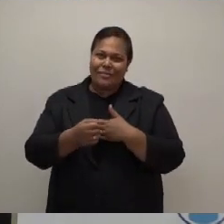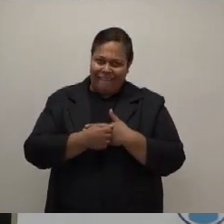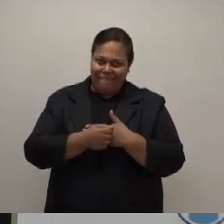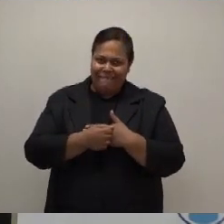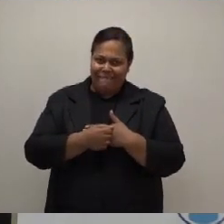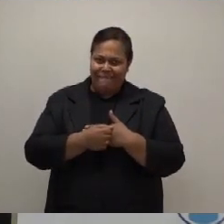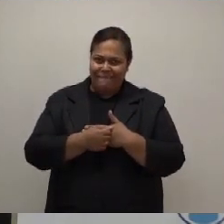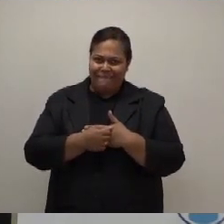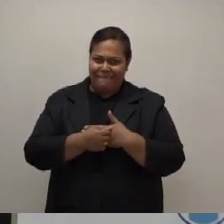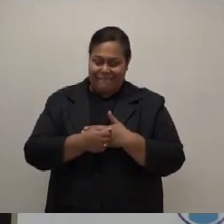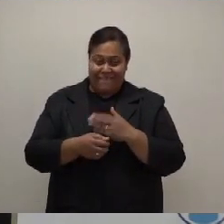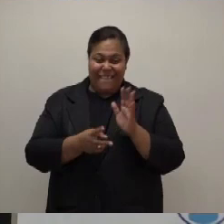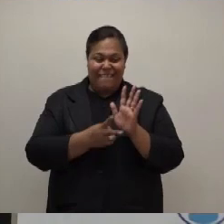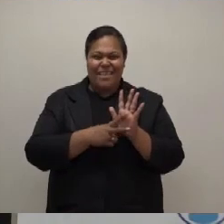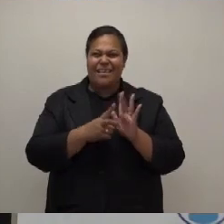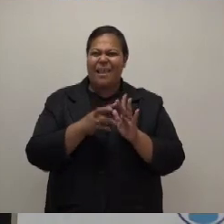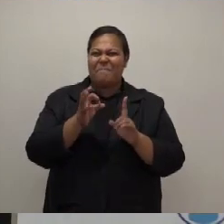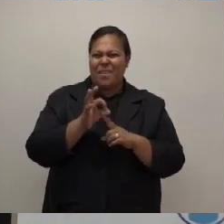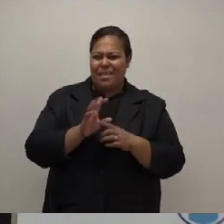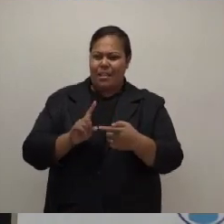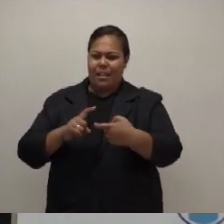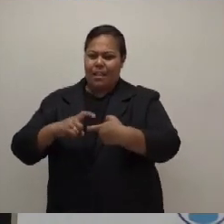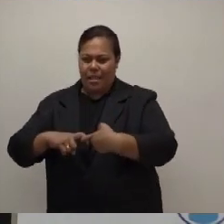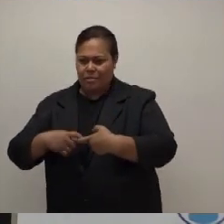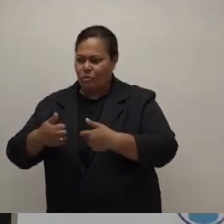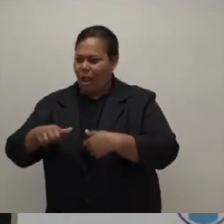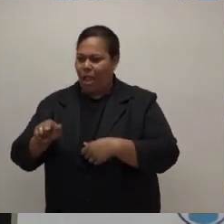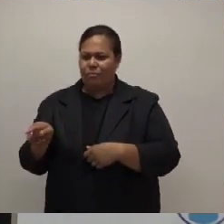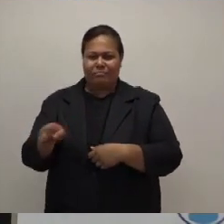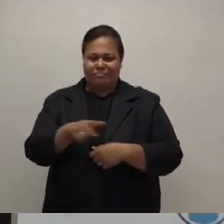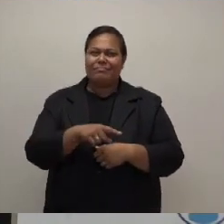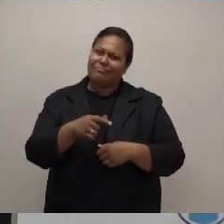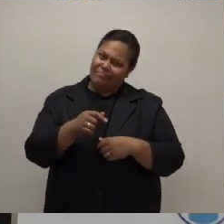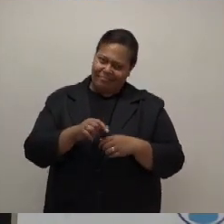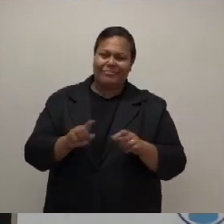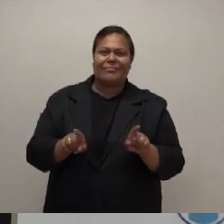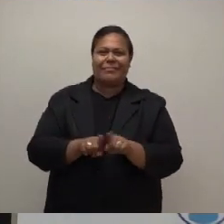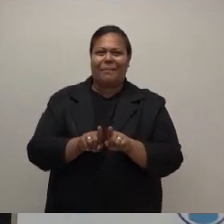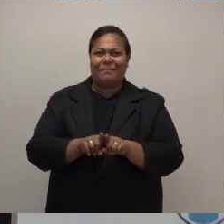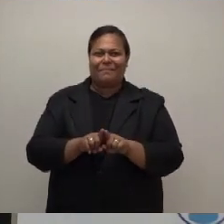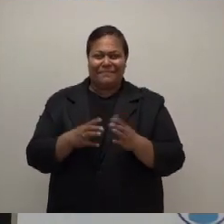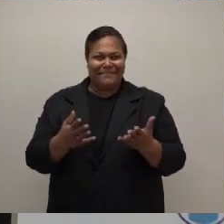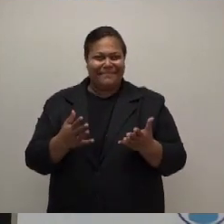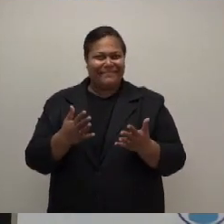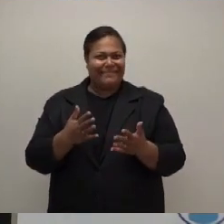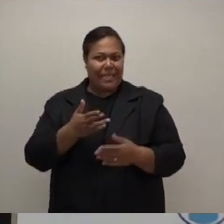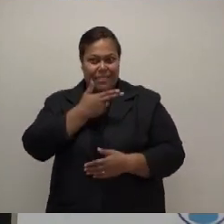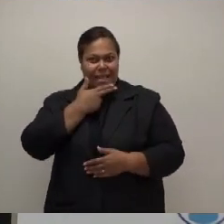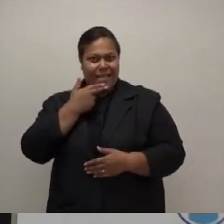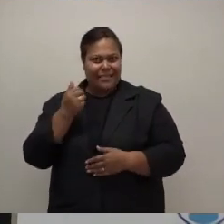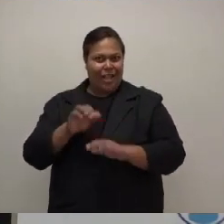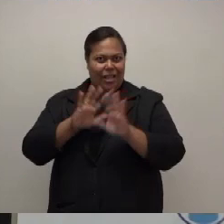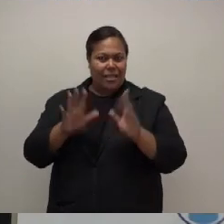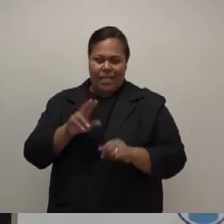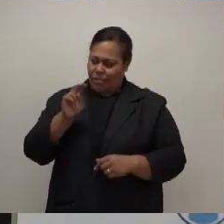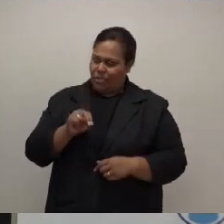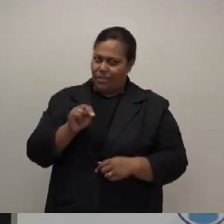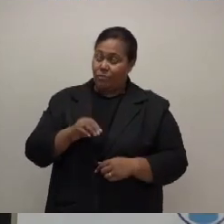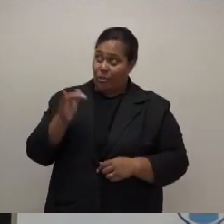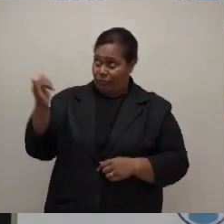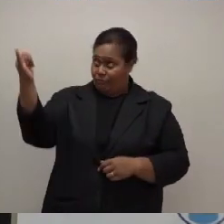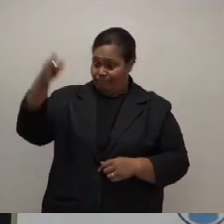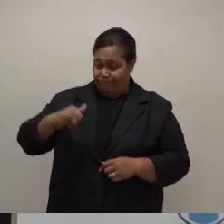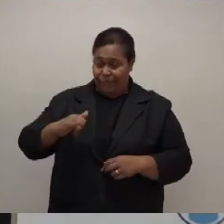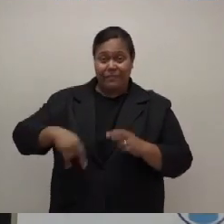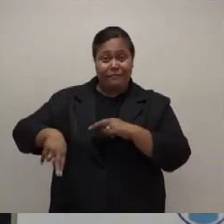lanes, allowing them to vacation in paradise. To come to Fiji, Australian